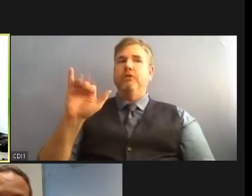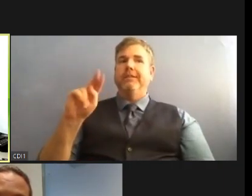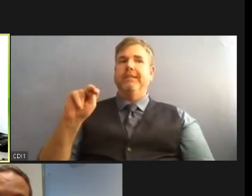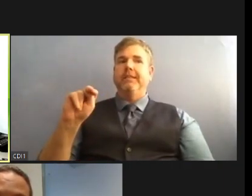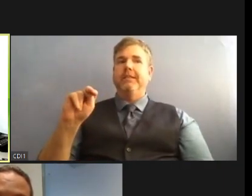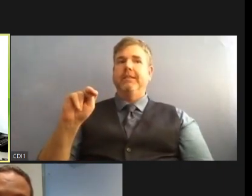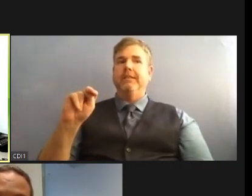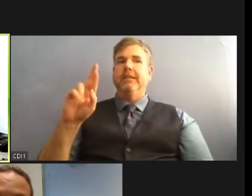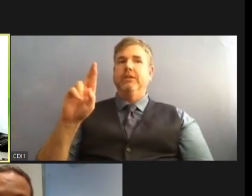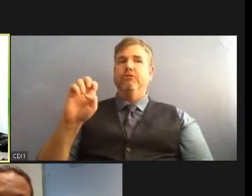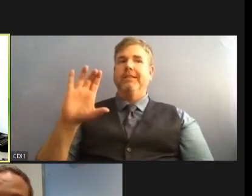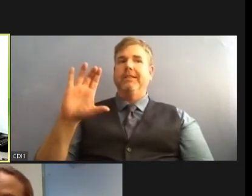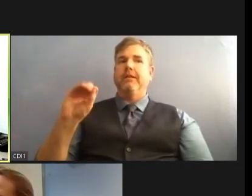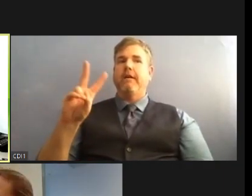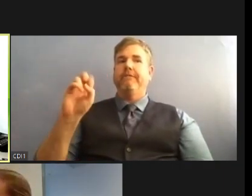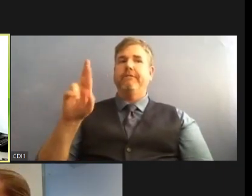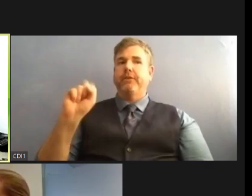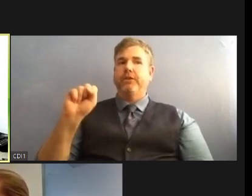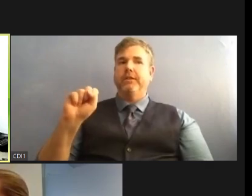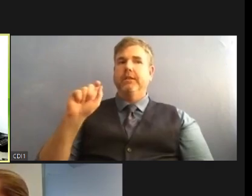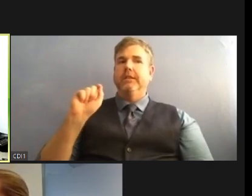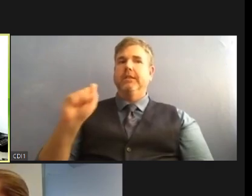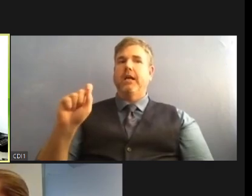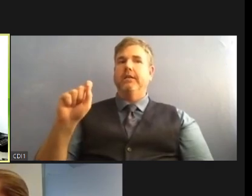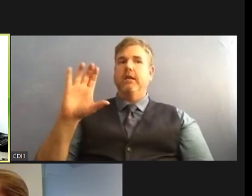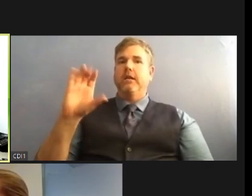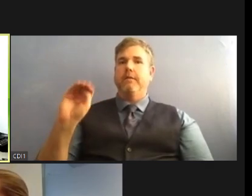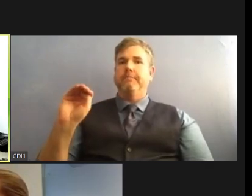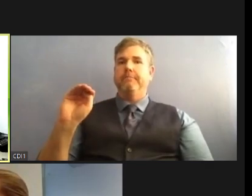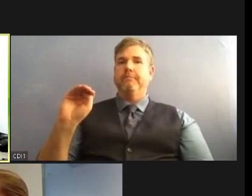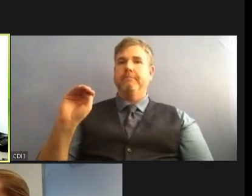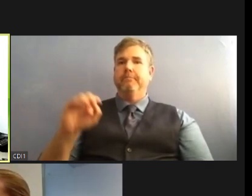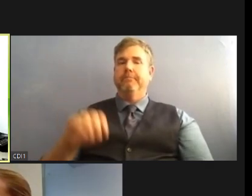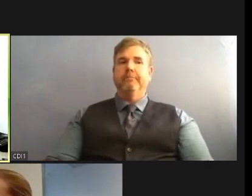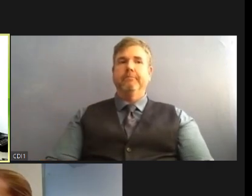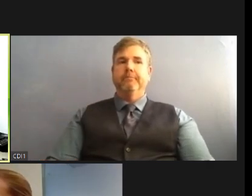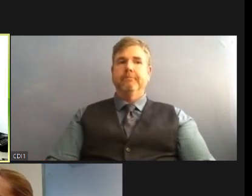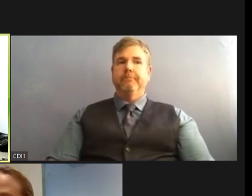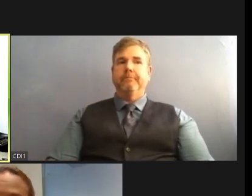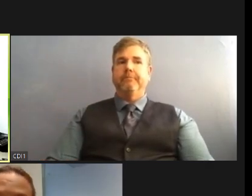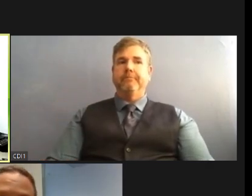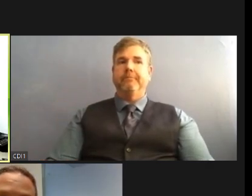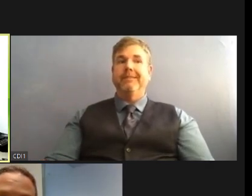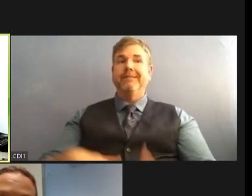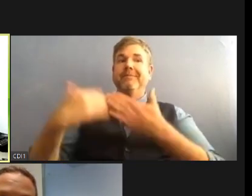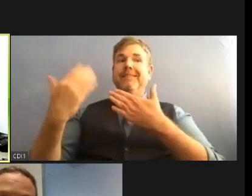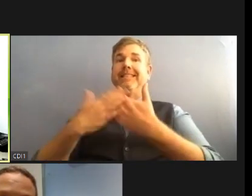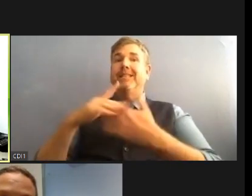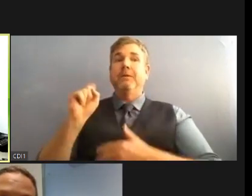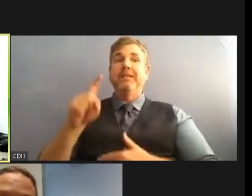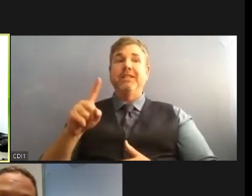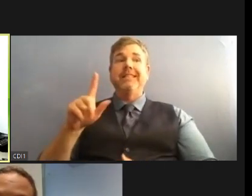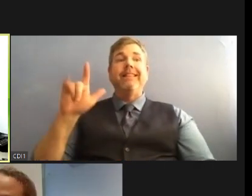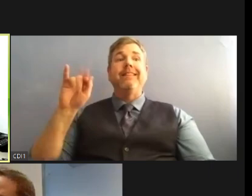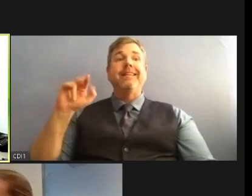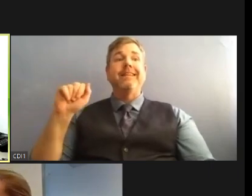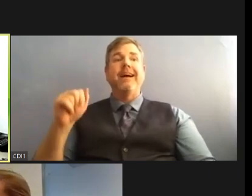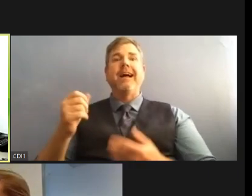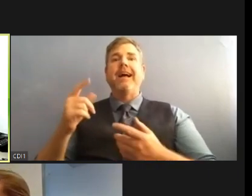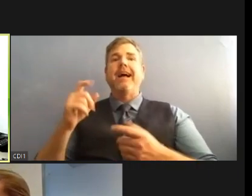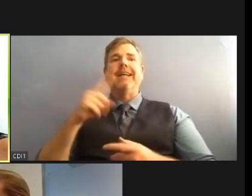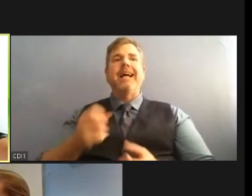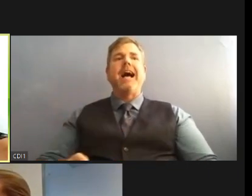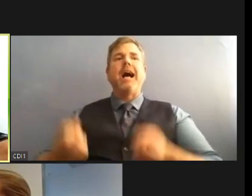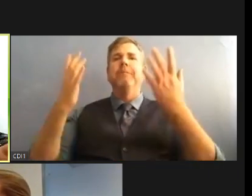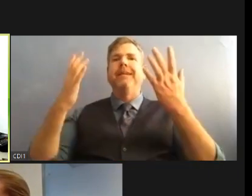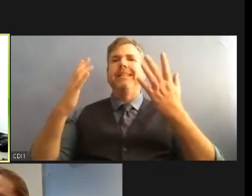next question. Linda asks, how many positive cases have there been in school settings? We see that there's an